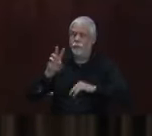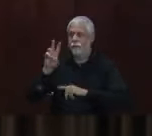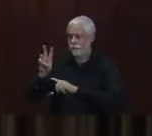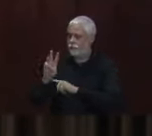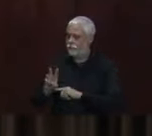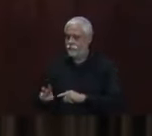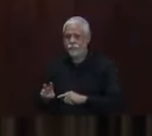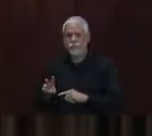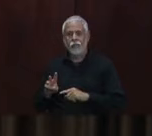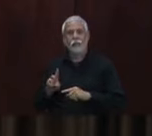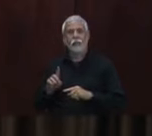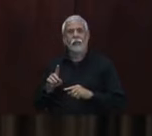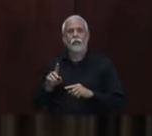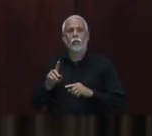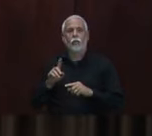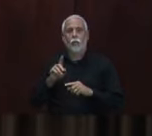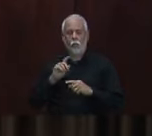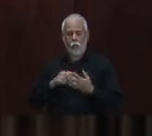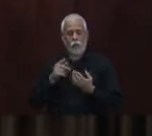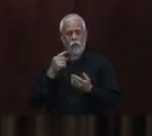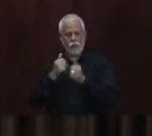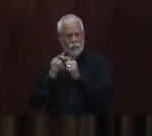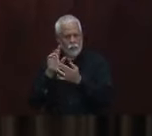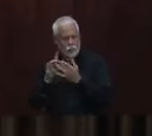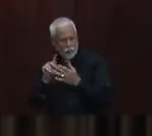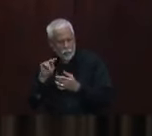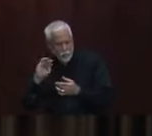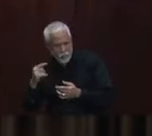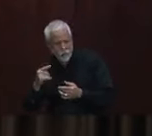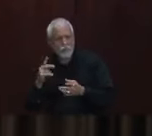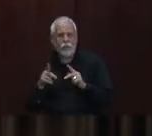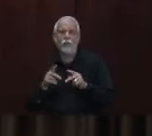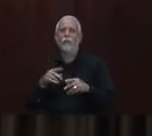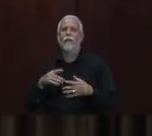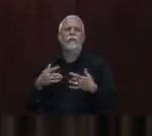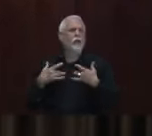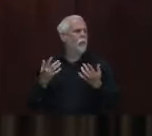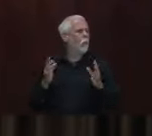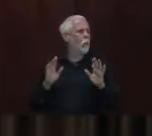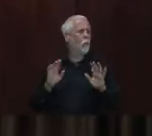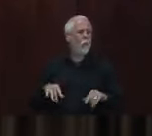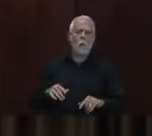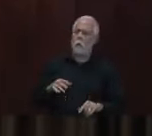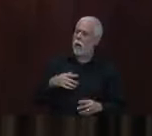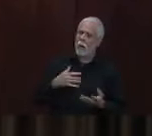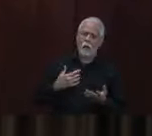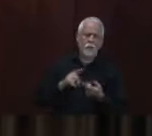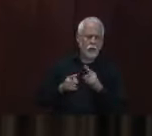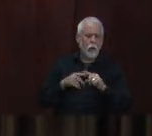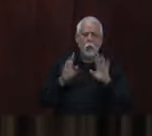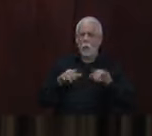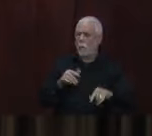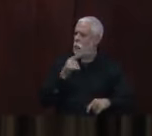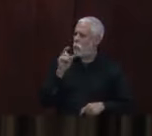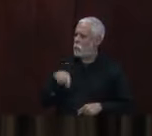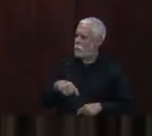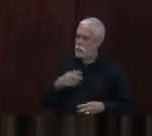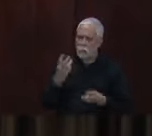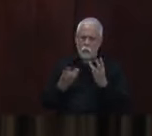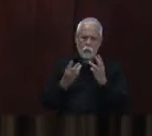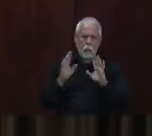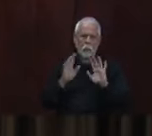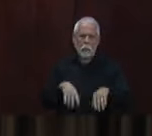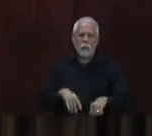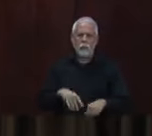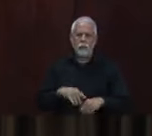what comes across anecdotally in our contact tracing is that folks have a false sense of security when they're around folks they know, and